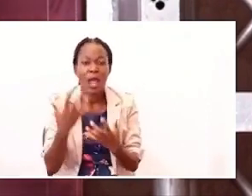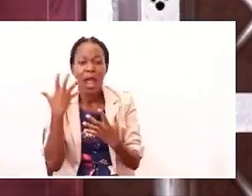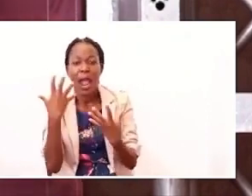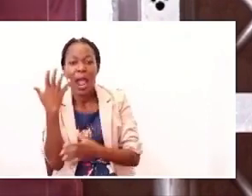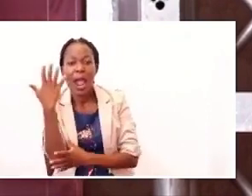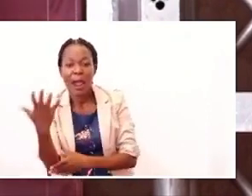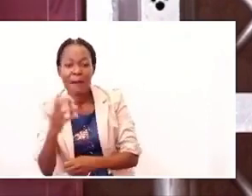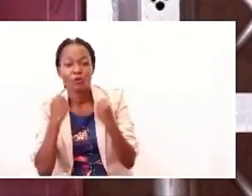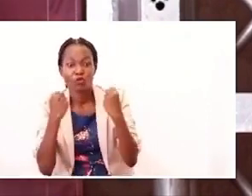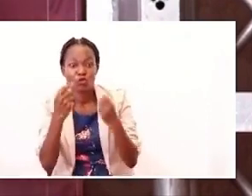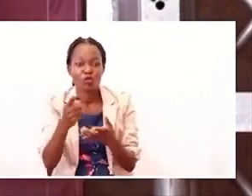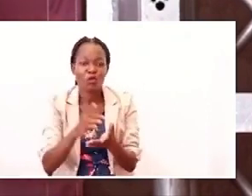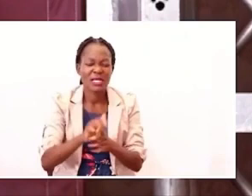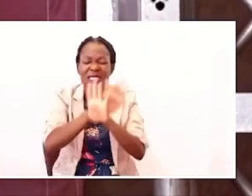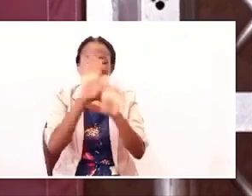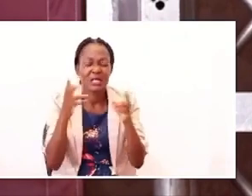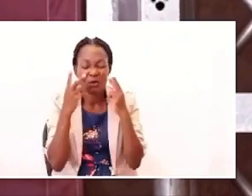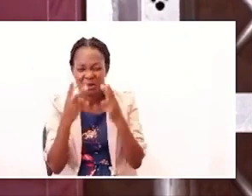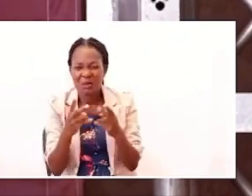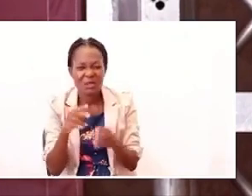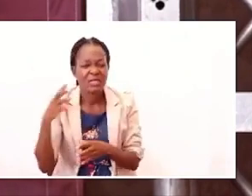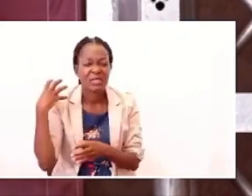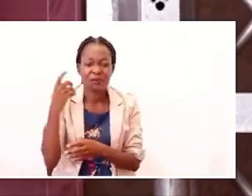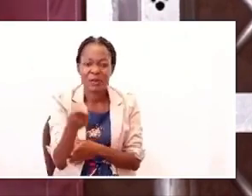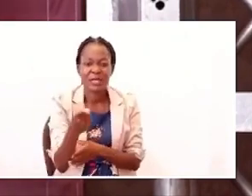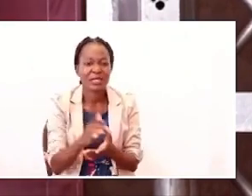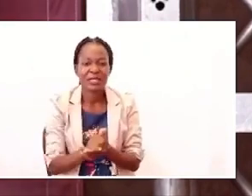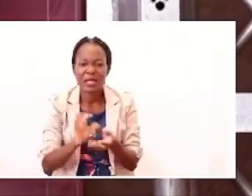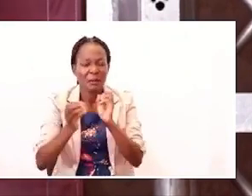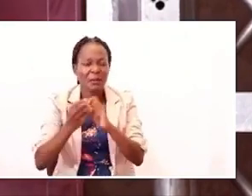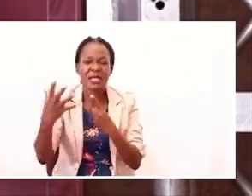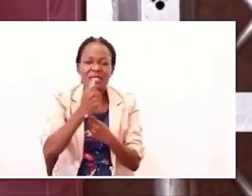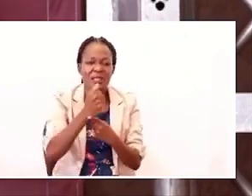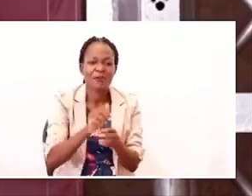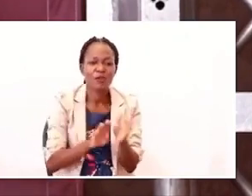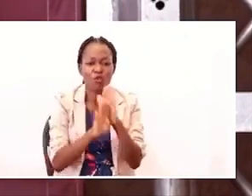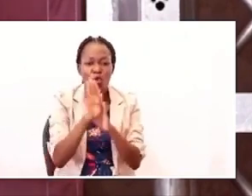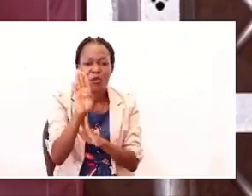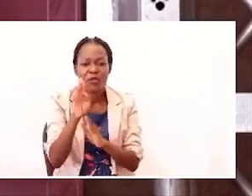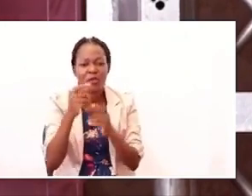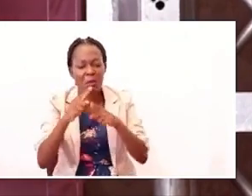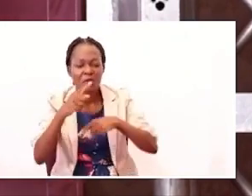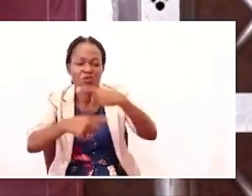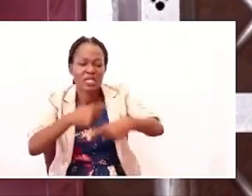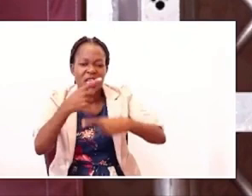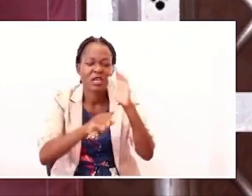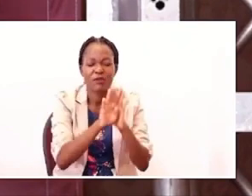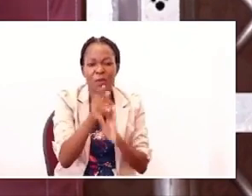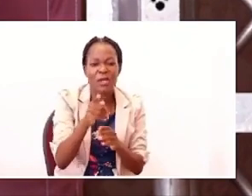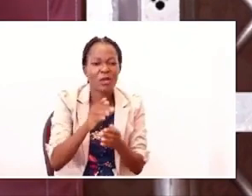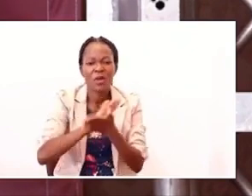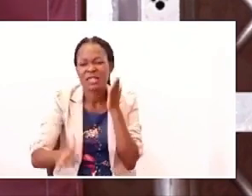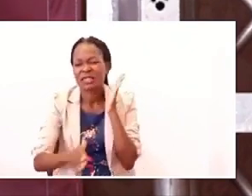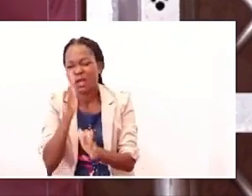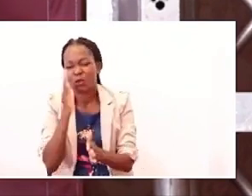is hardly imaginable that a government can achieve growth and sustain development without